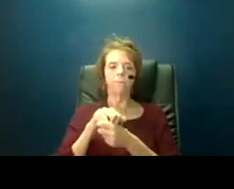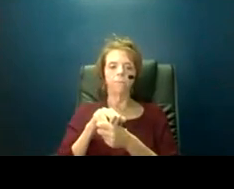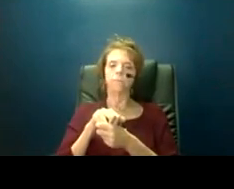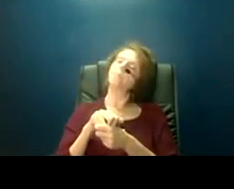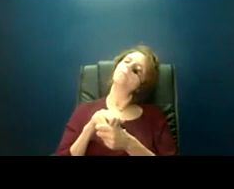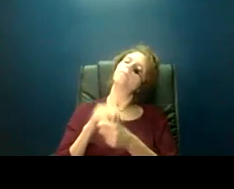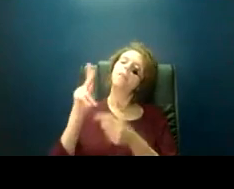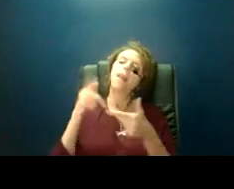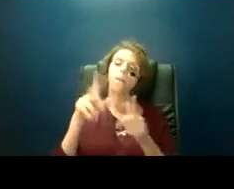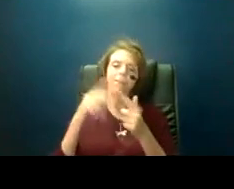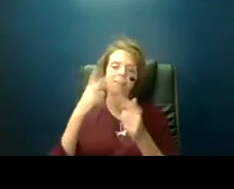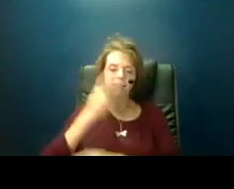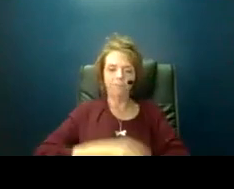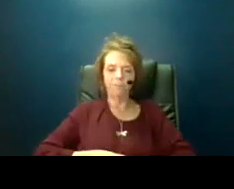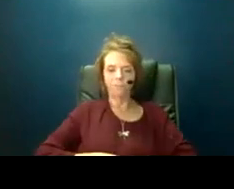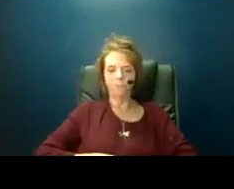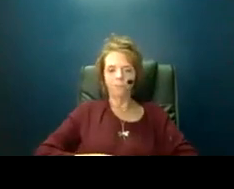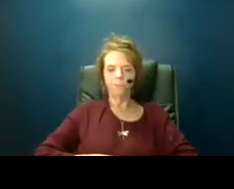let's see,